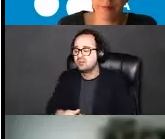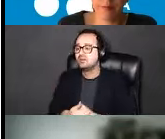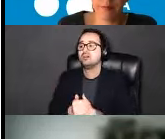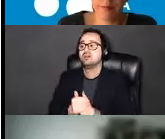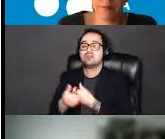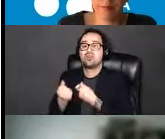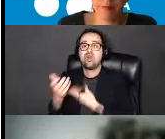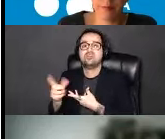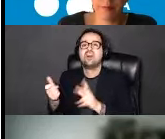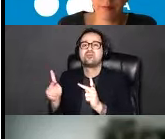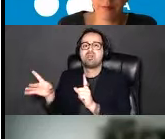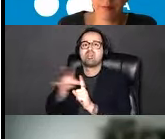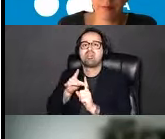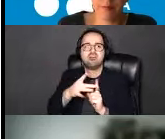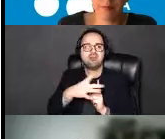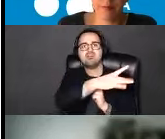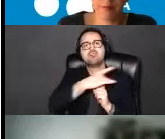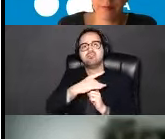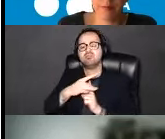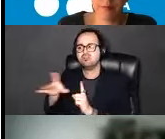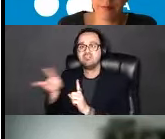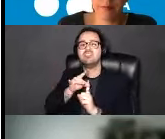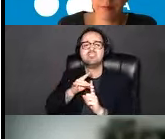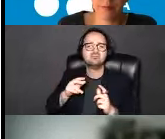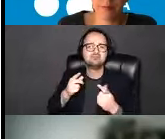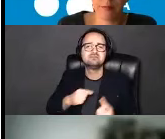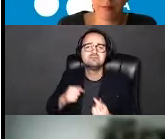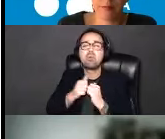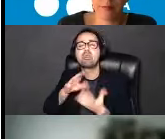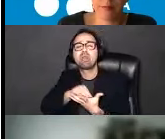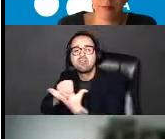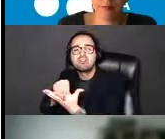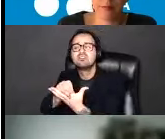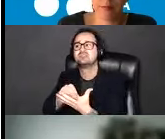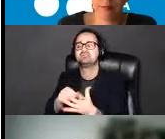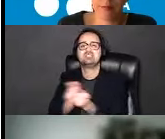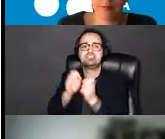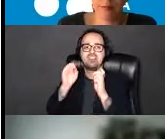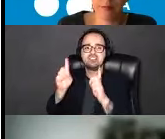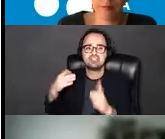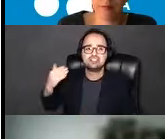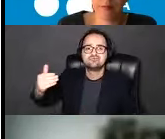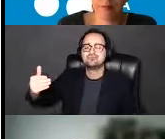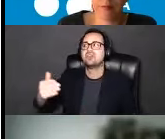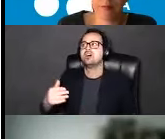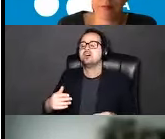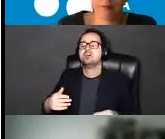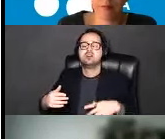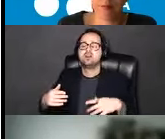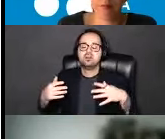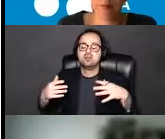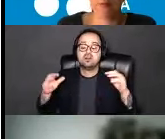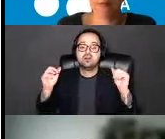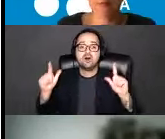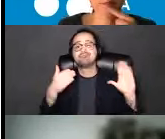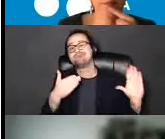people to have trouble with learning or change the course of their education, all of those things just change the course